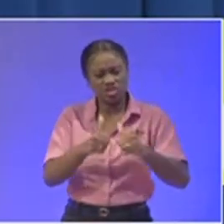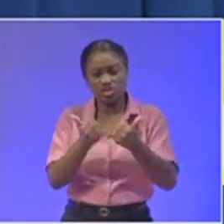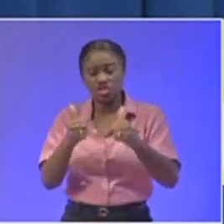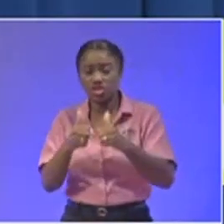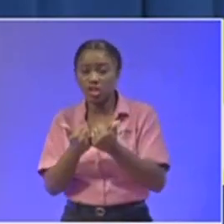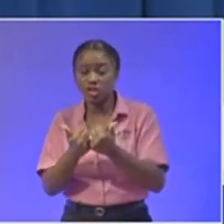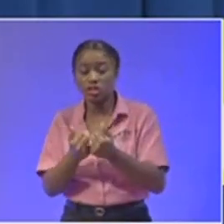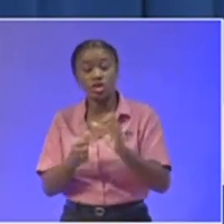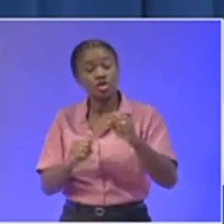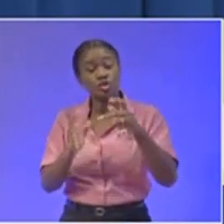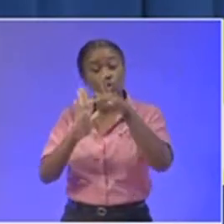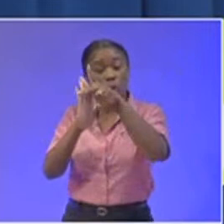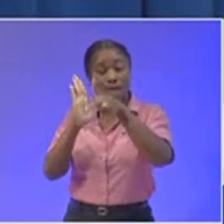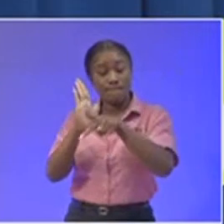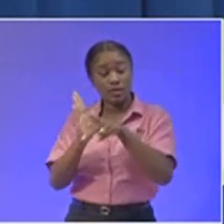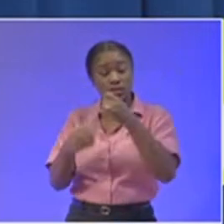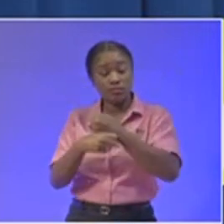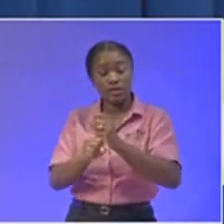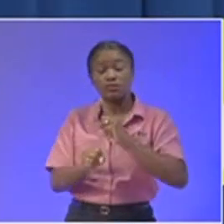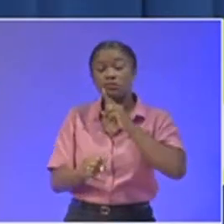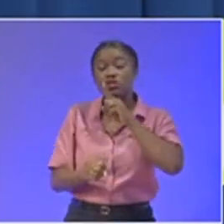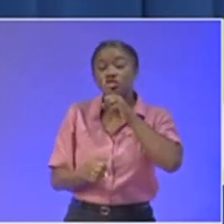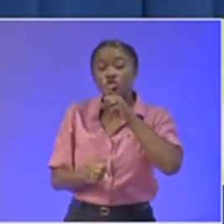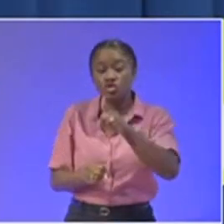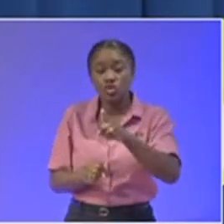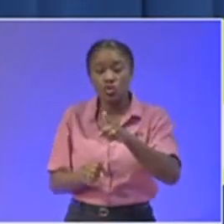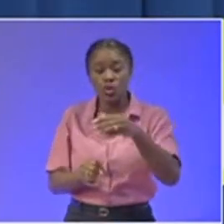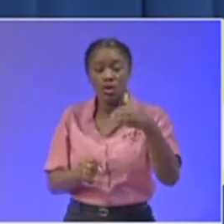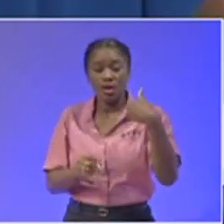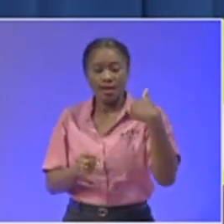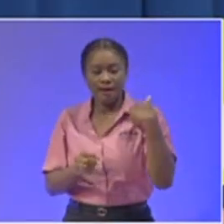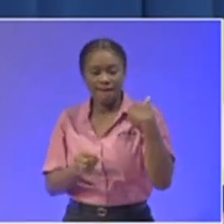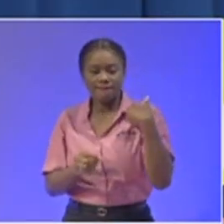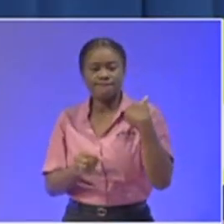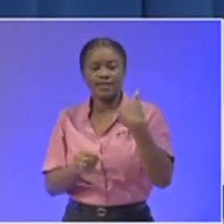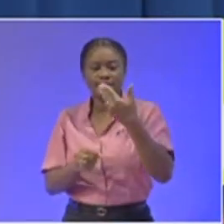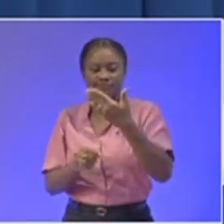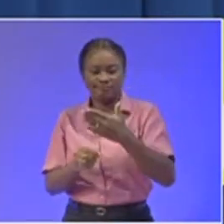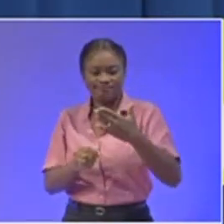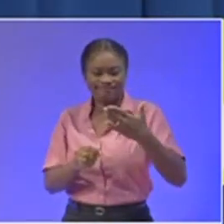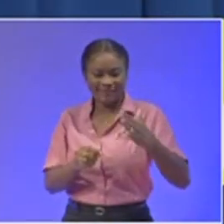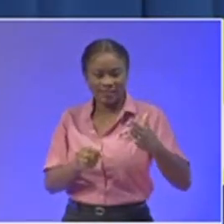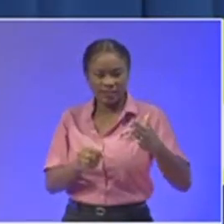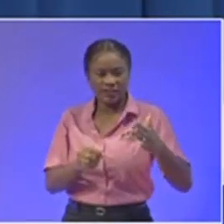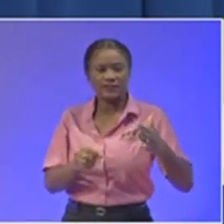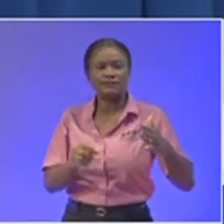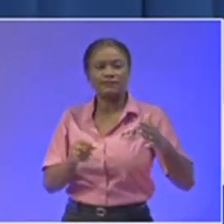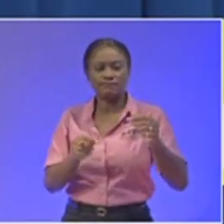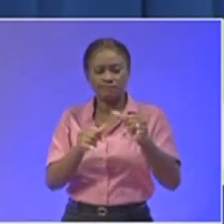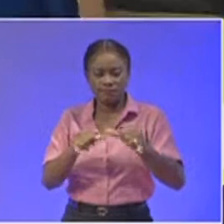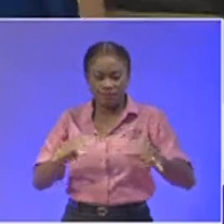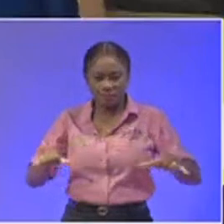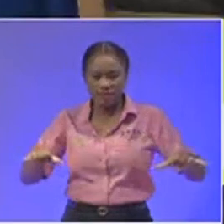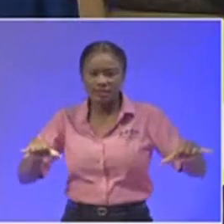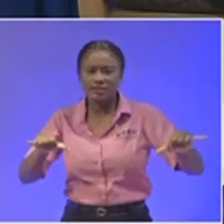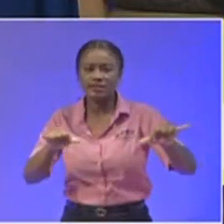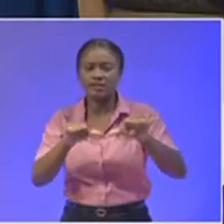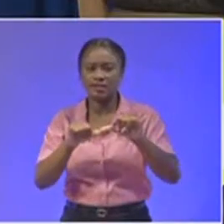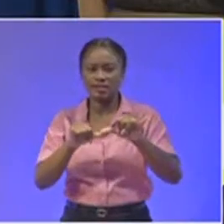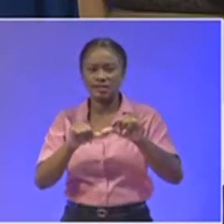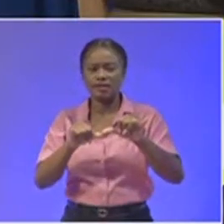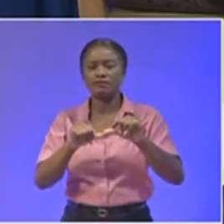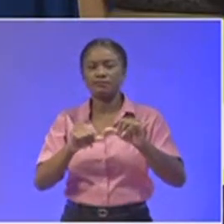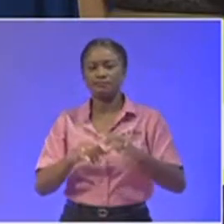a policy is supposed to ensure that we have standards when it comes to what obtains as interventions. And that seems to speak to